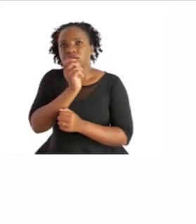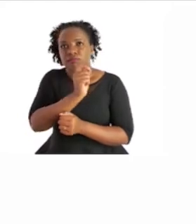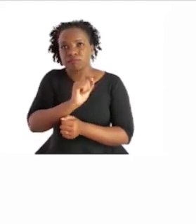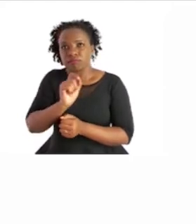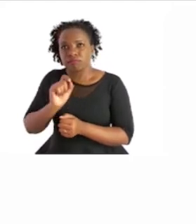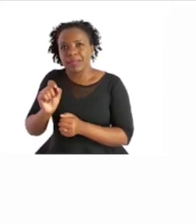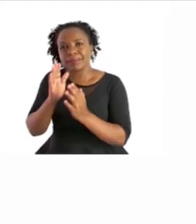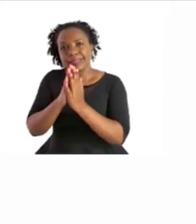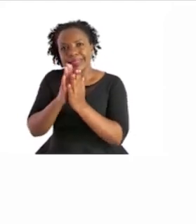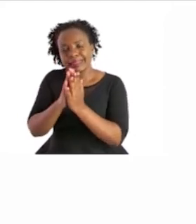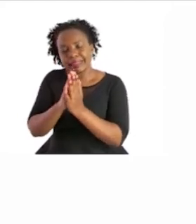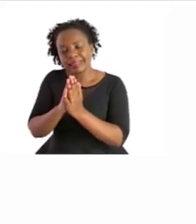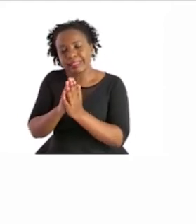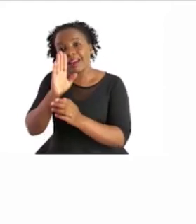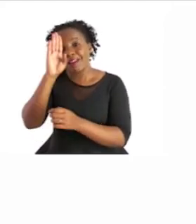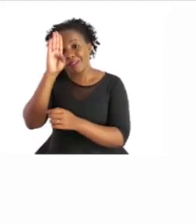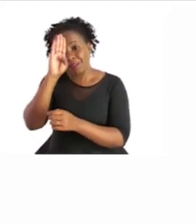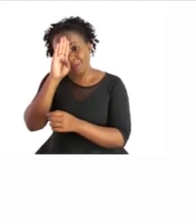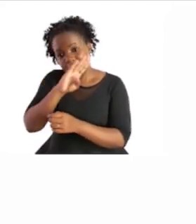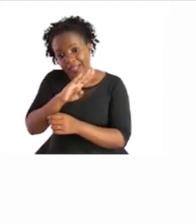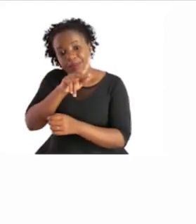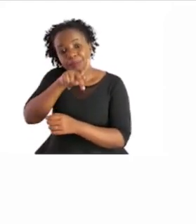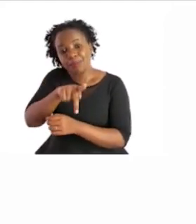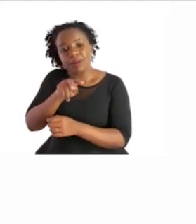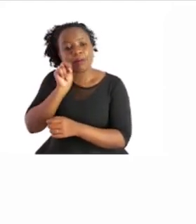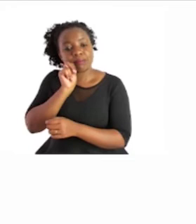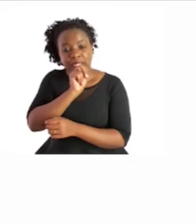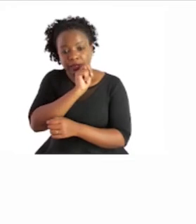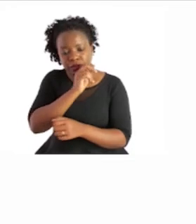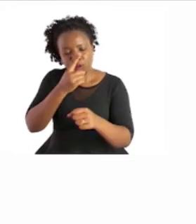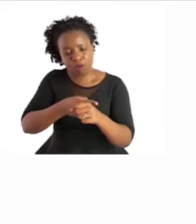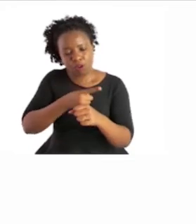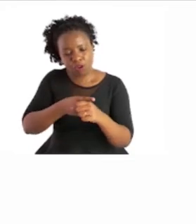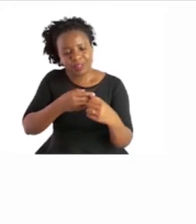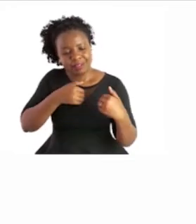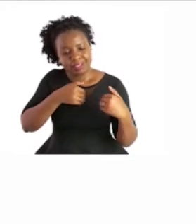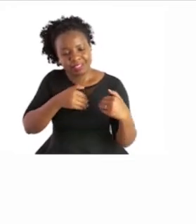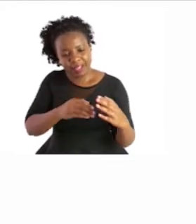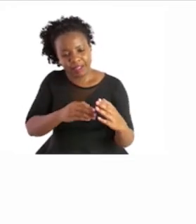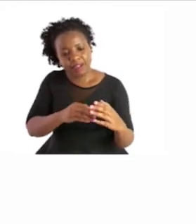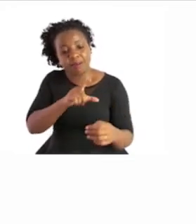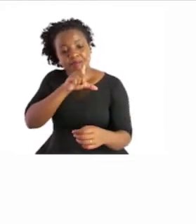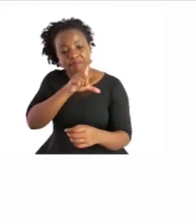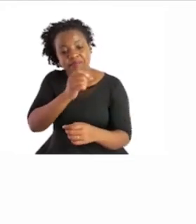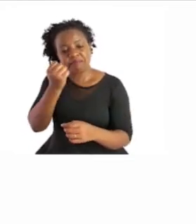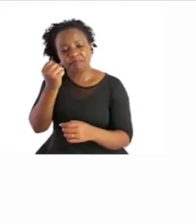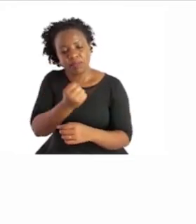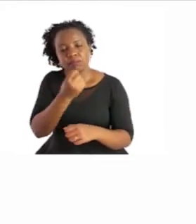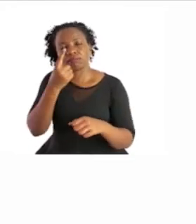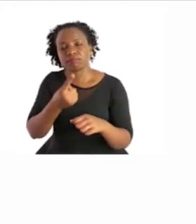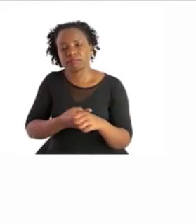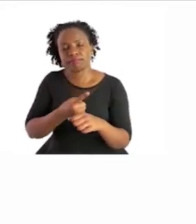capital letters if you write them. Remember, we said proper nouns should begin with capital letters.